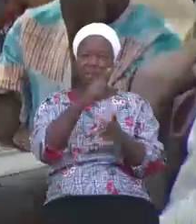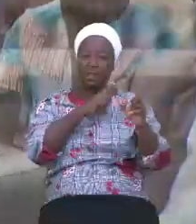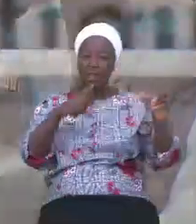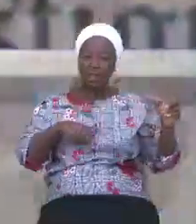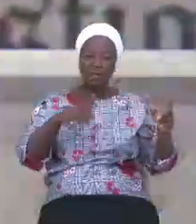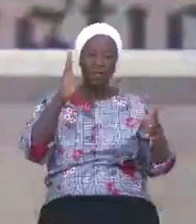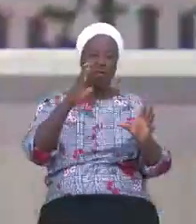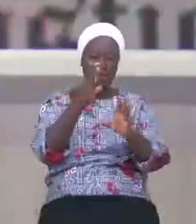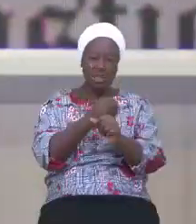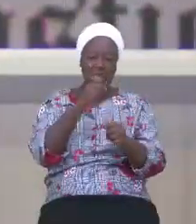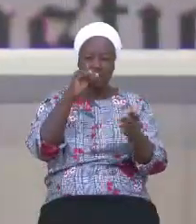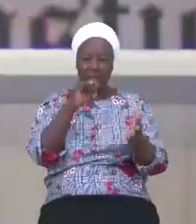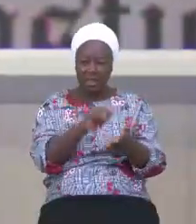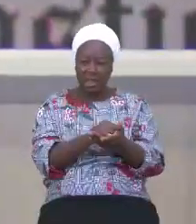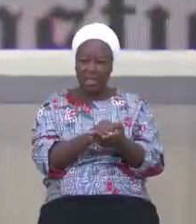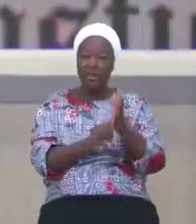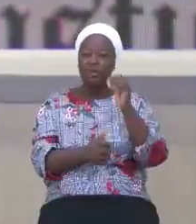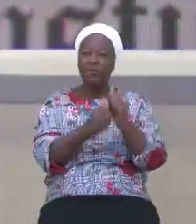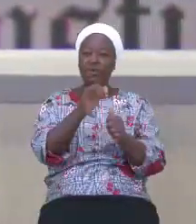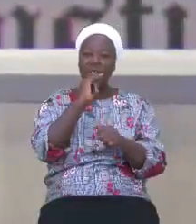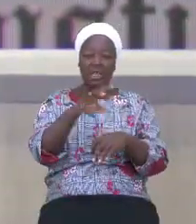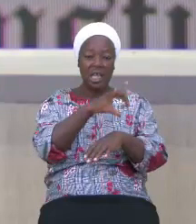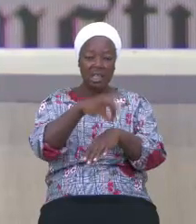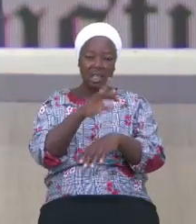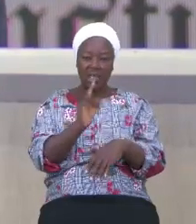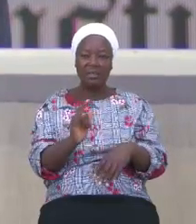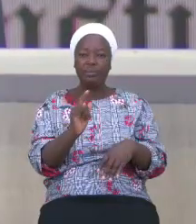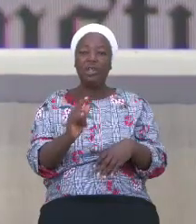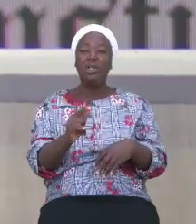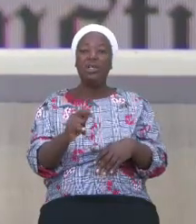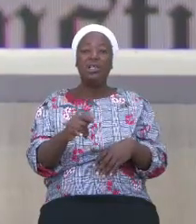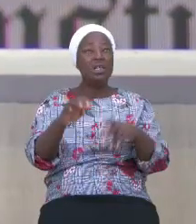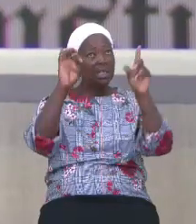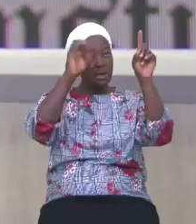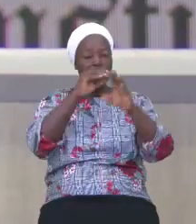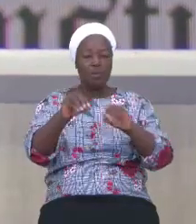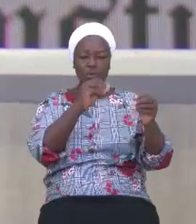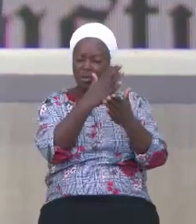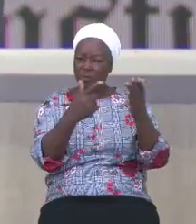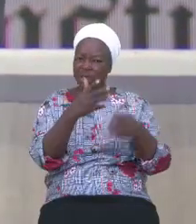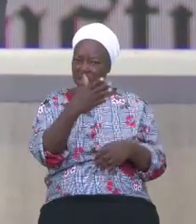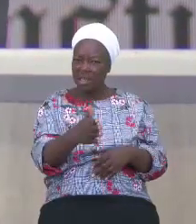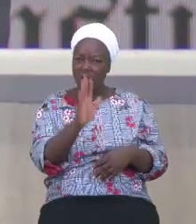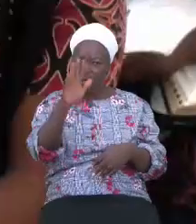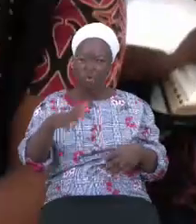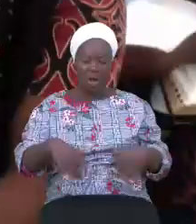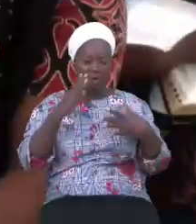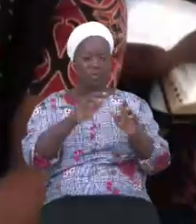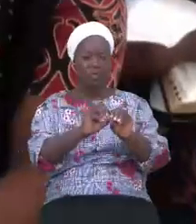take that which is earthly. He'll put something there, your life will